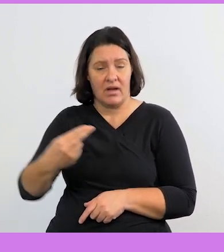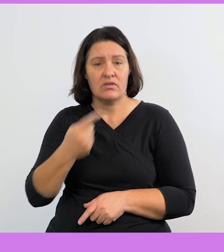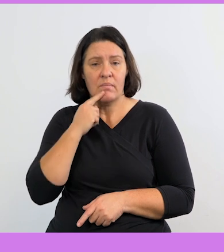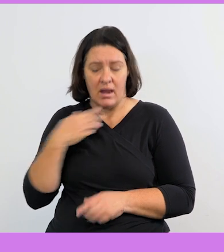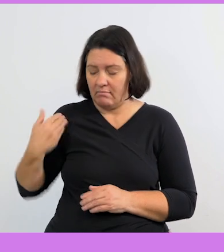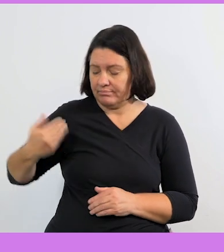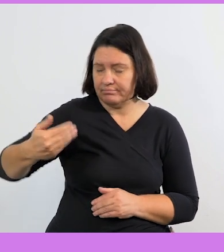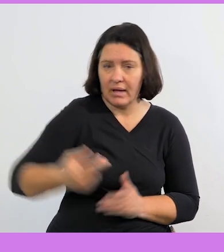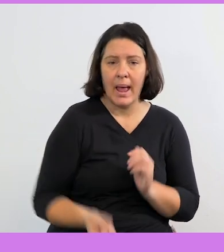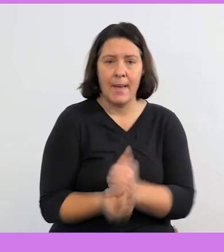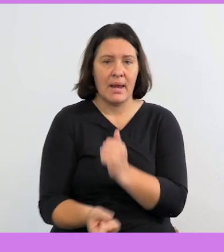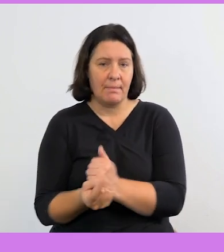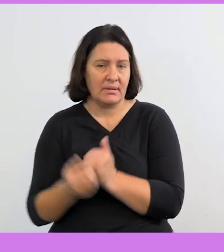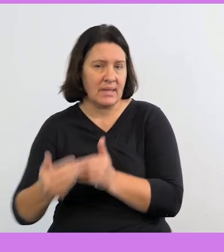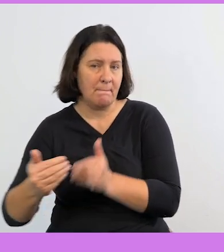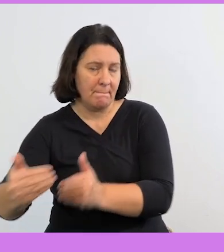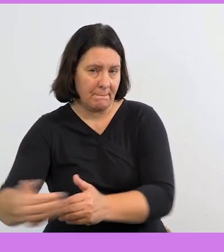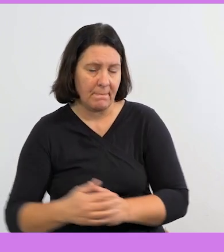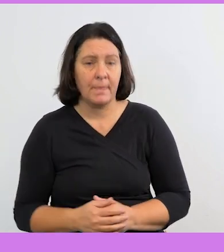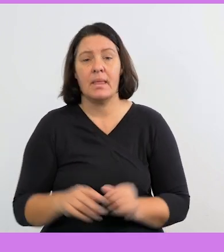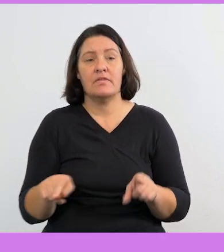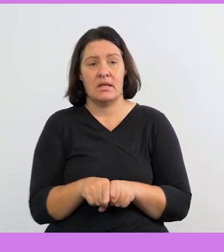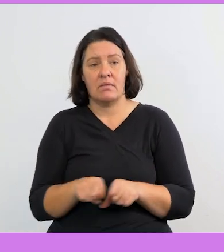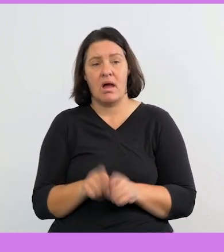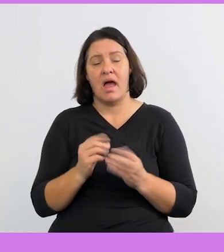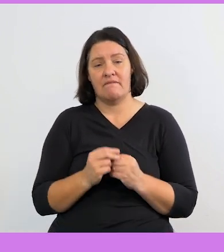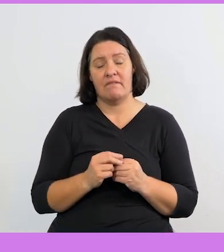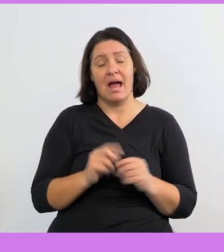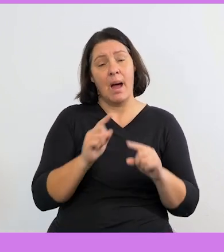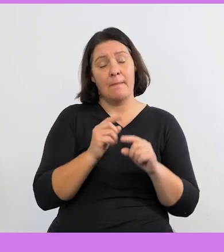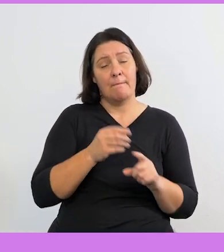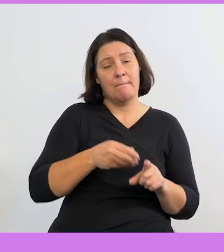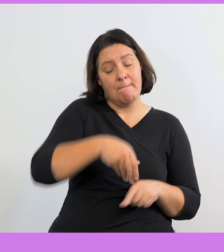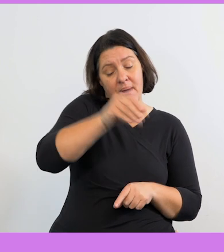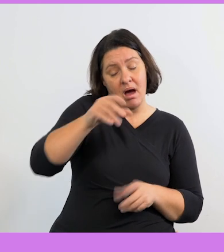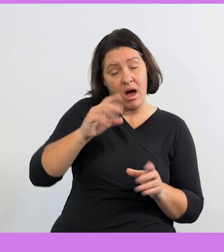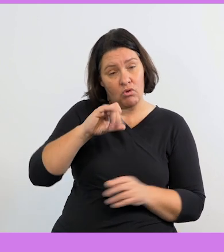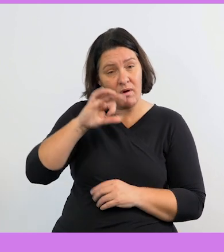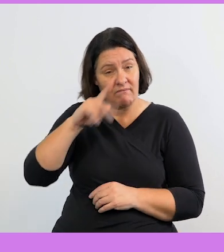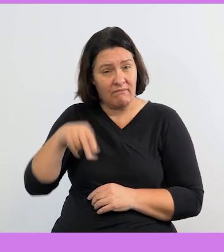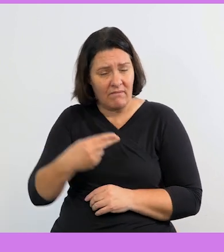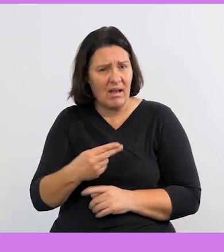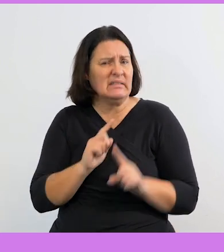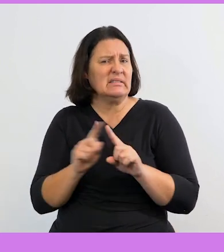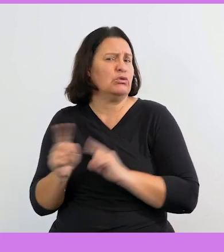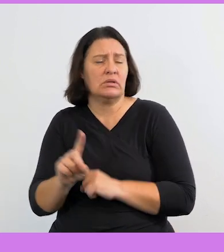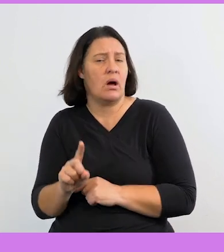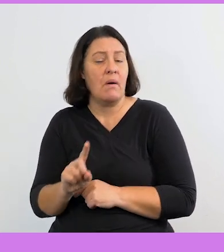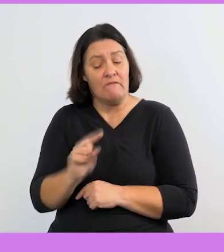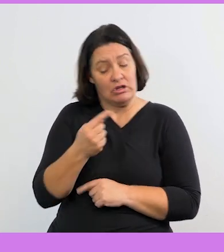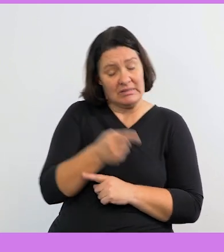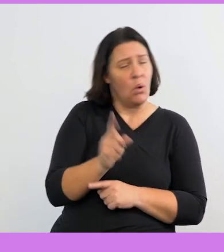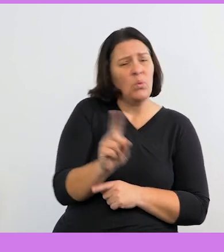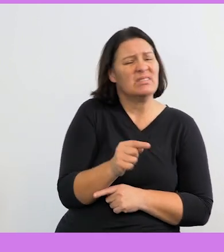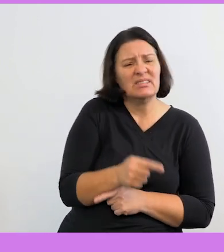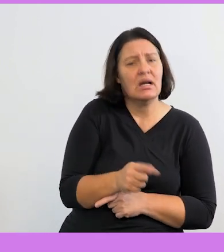within certain intervals. Then I indicated that there are different bar graphs, right? But first of all, what is a bar graph? A